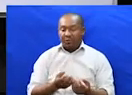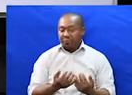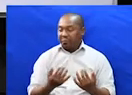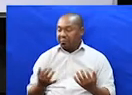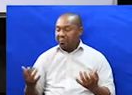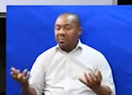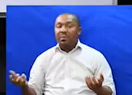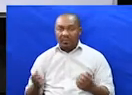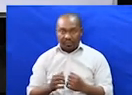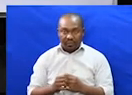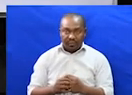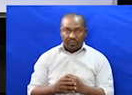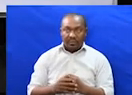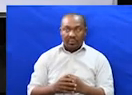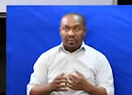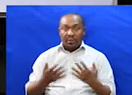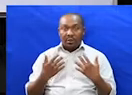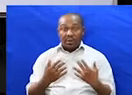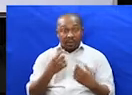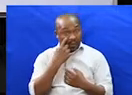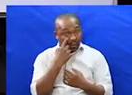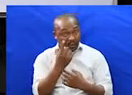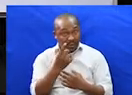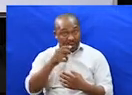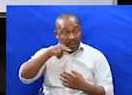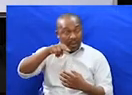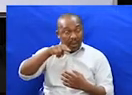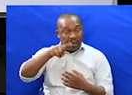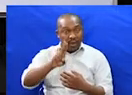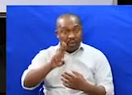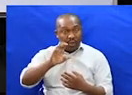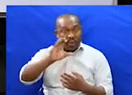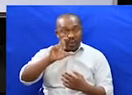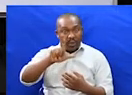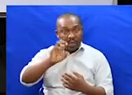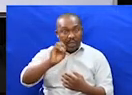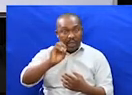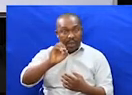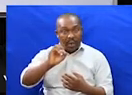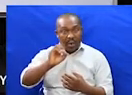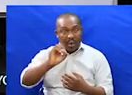have seen that the nucleotide, it consists of